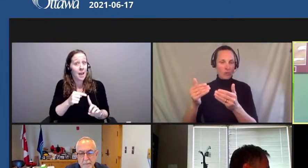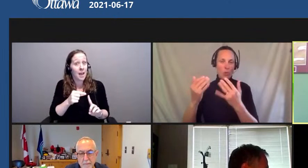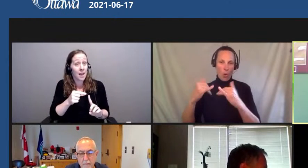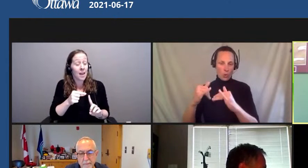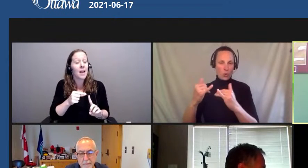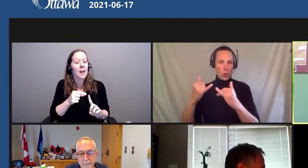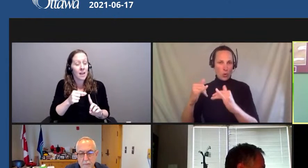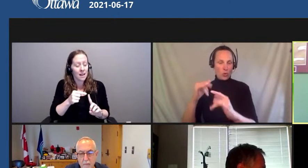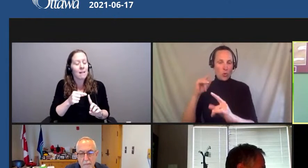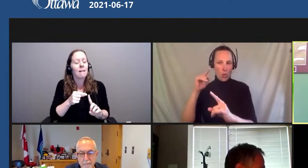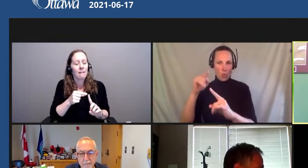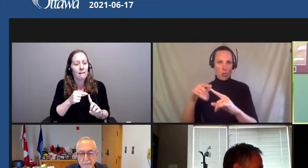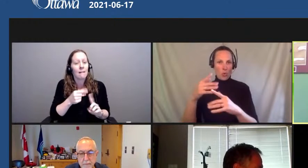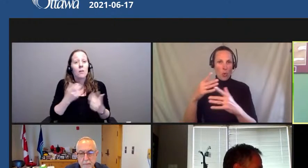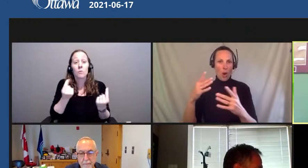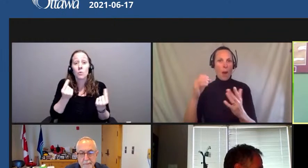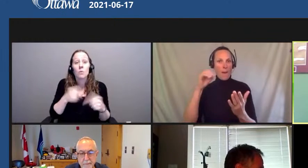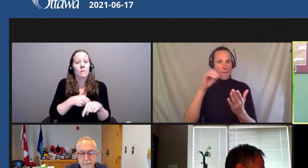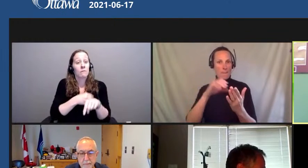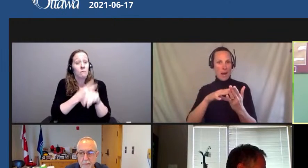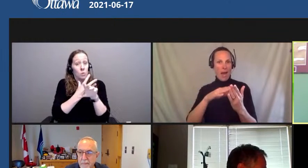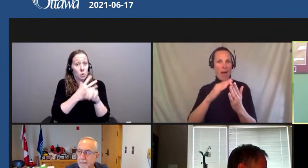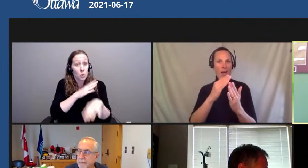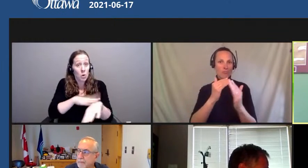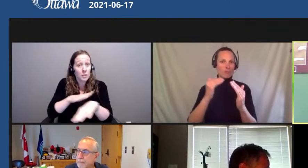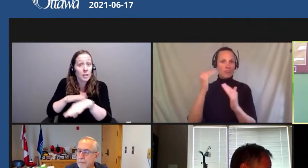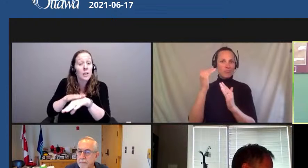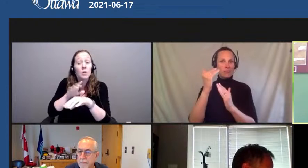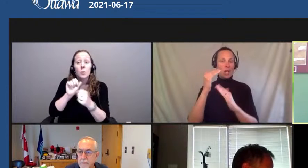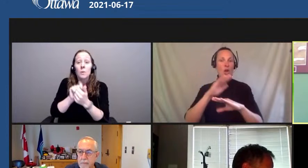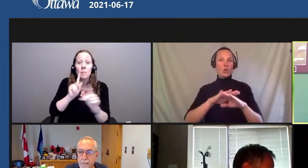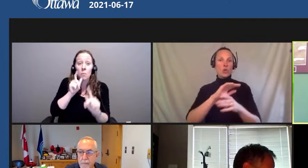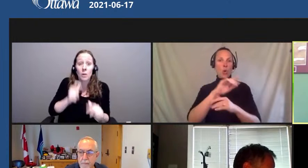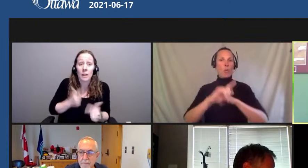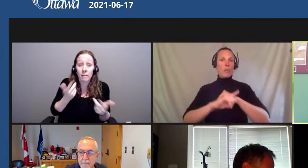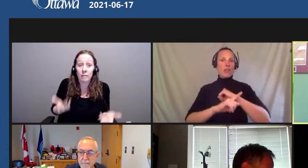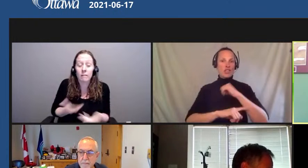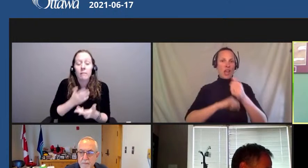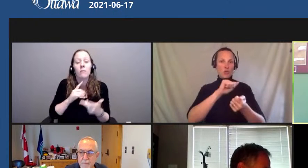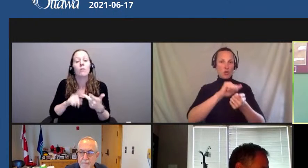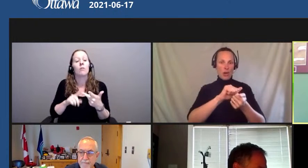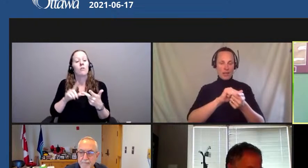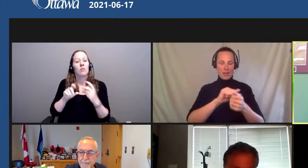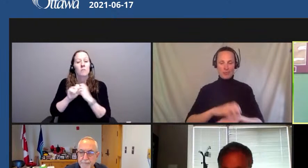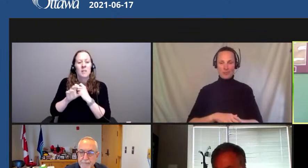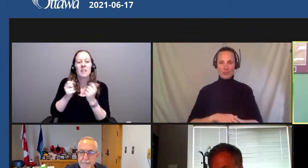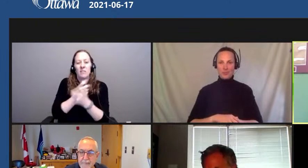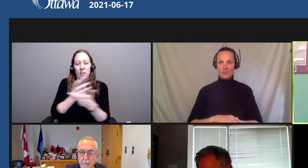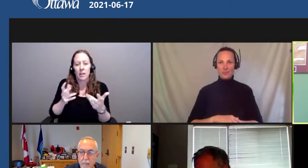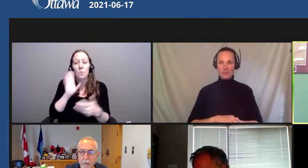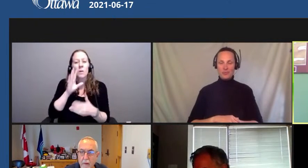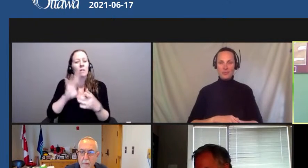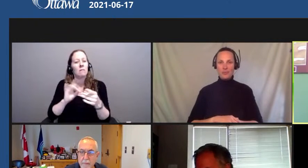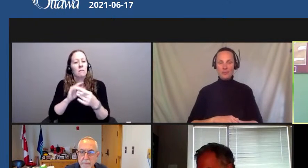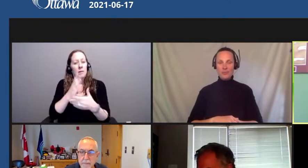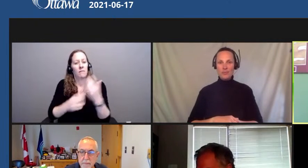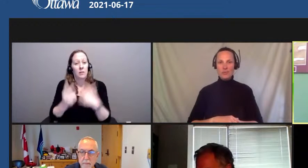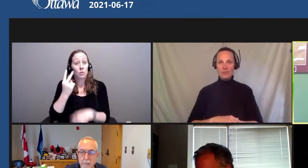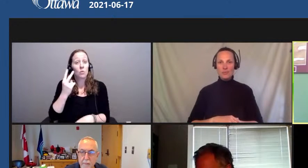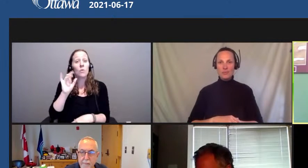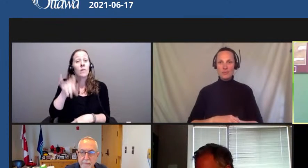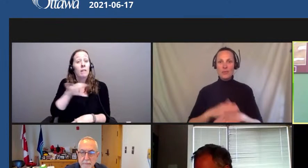virtual consultations with residents and stakeholders. So today, we're going to hear about the Phase 2 report, as I mentioned, which seeks council